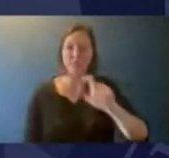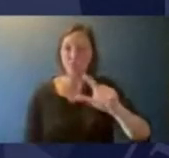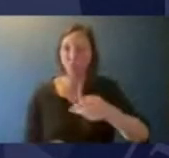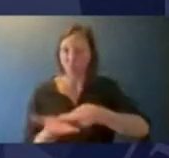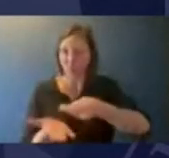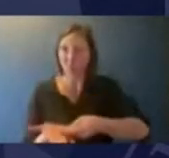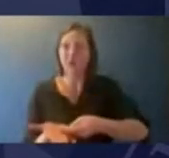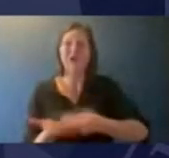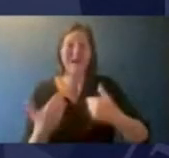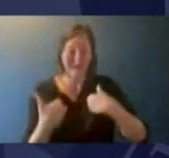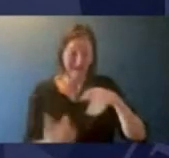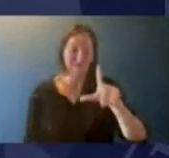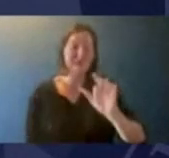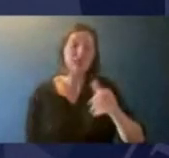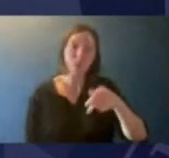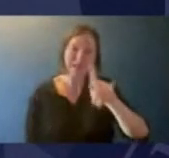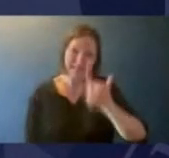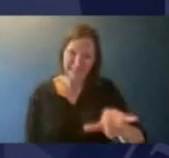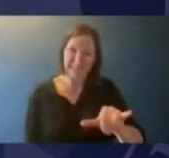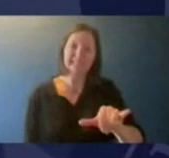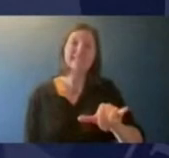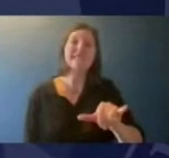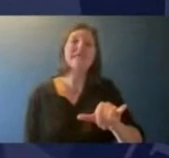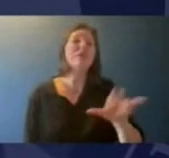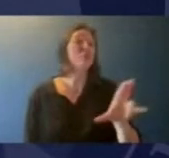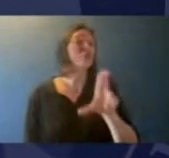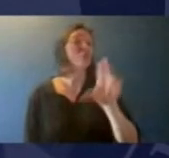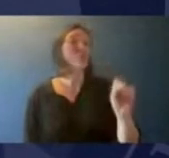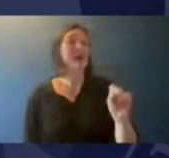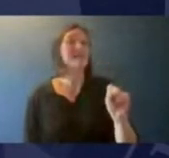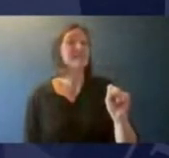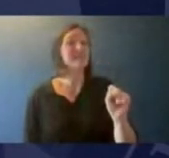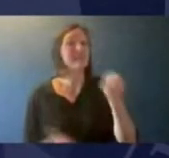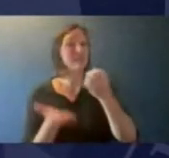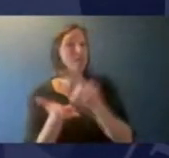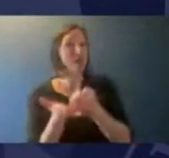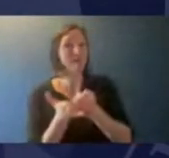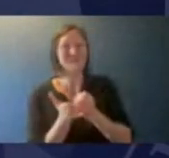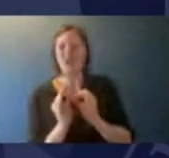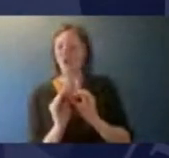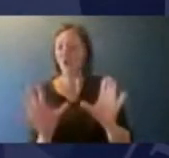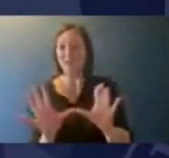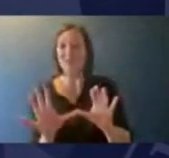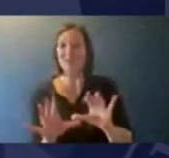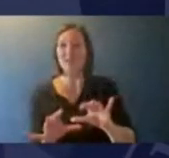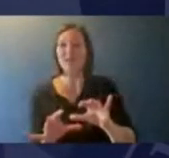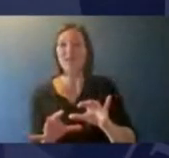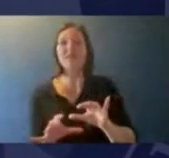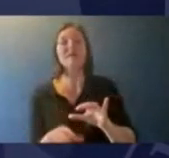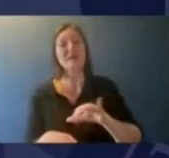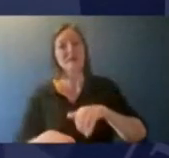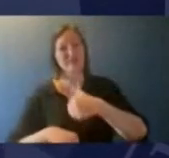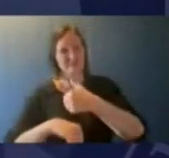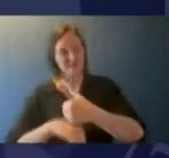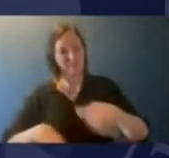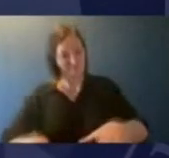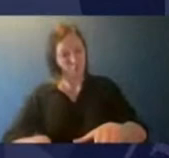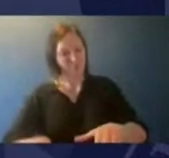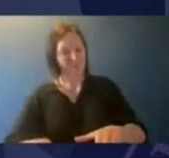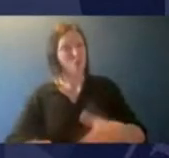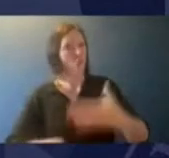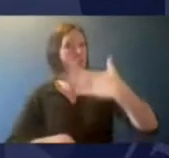liquidity, and the U.S. economy is obviously performing exceptionally well